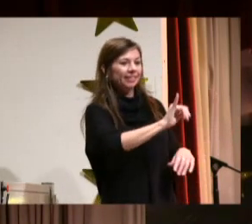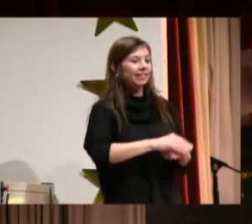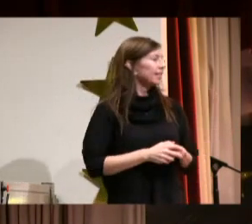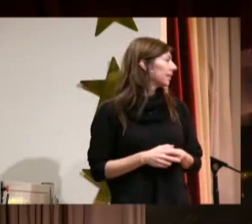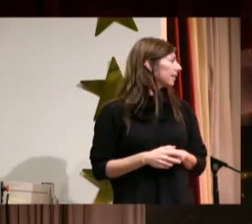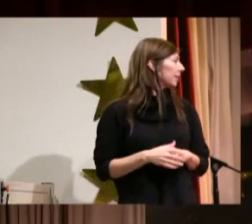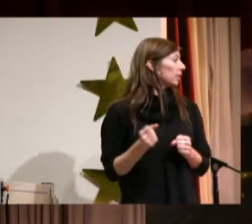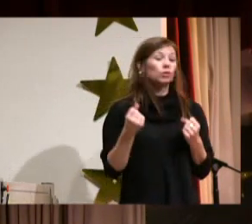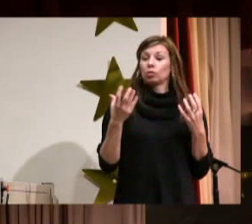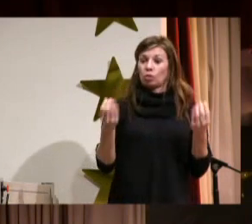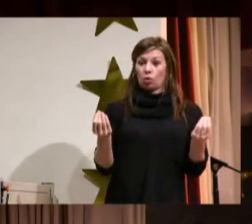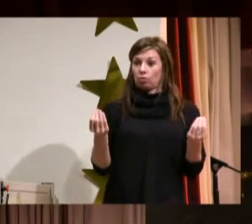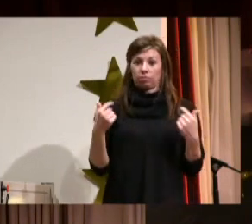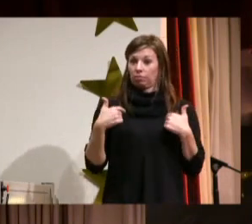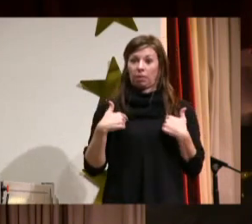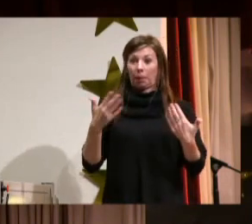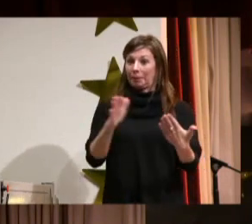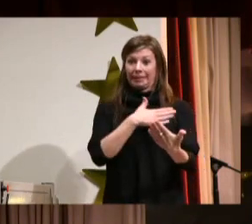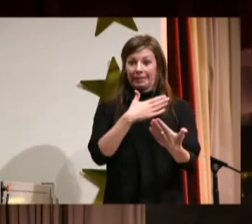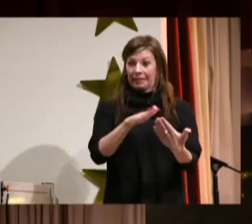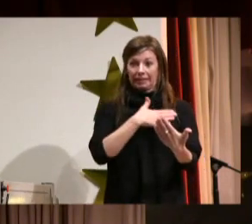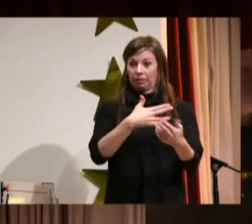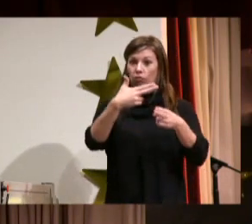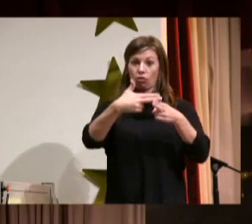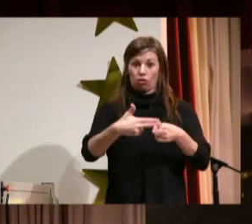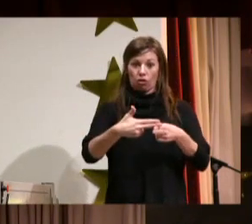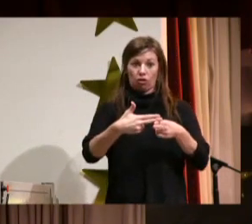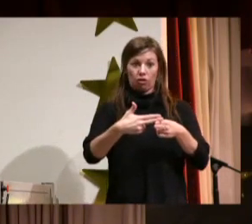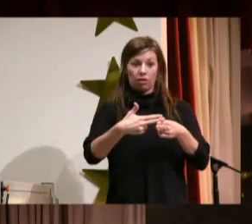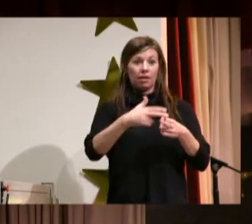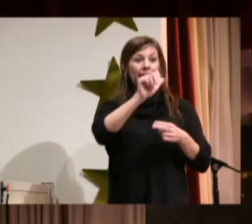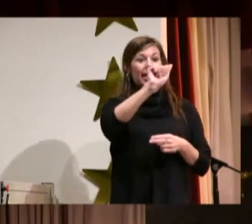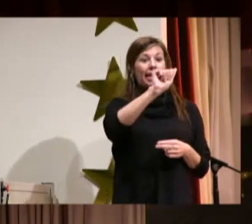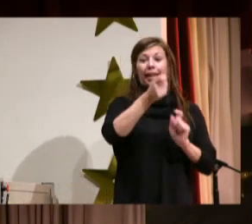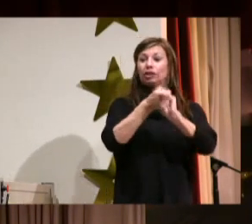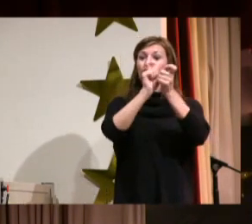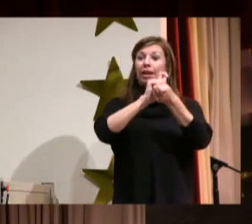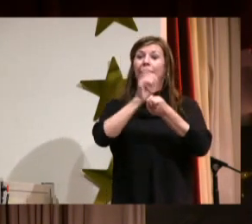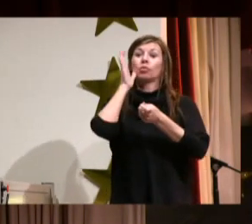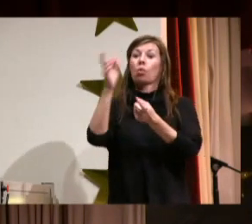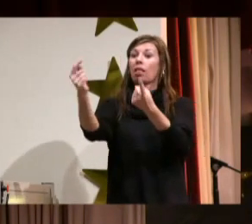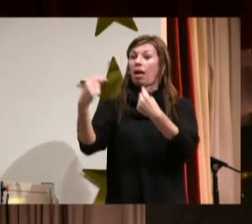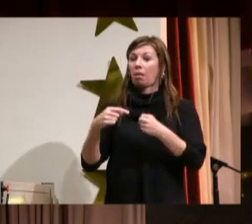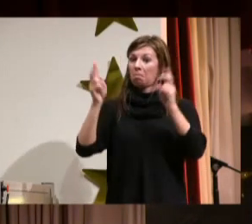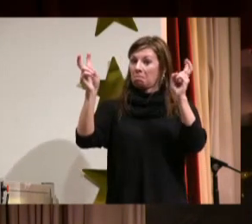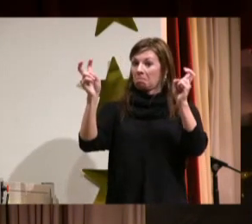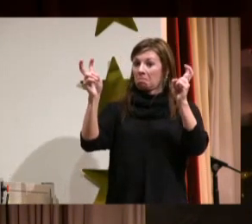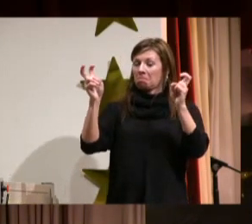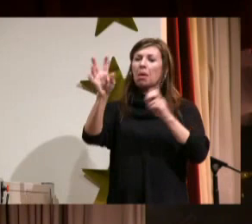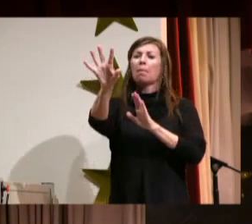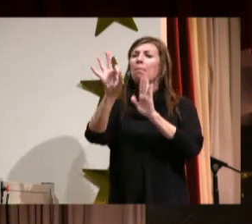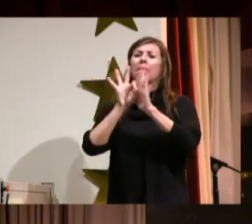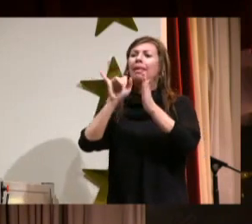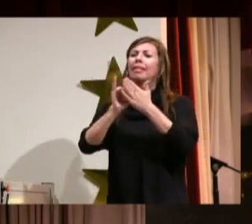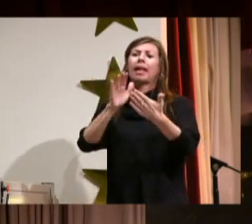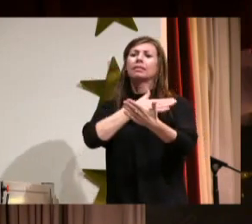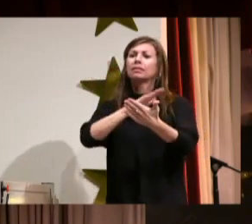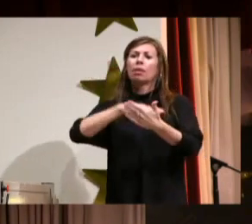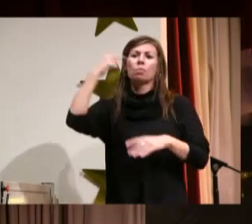So I'm going to be singing a song called A Change Is Gonna Come. Basically, I chose this song